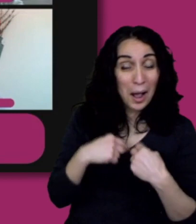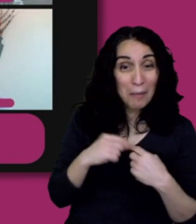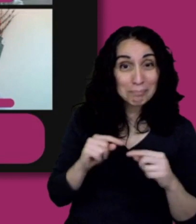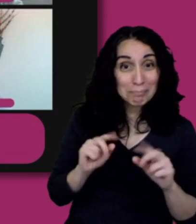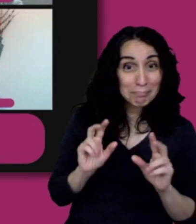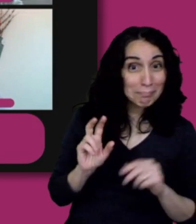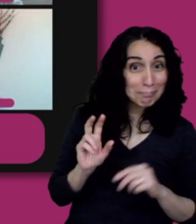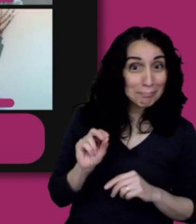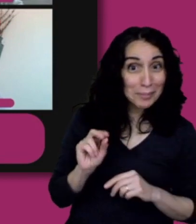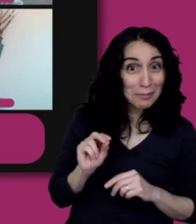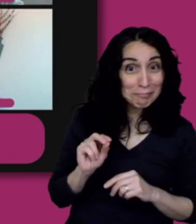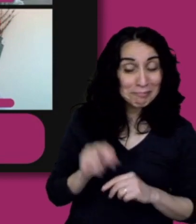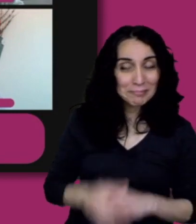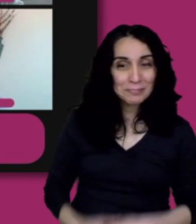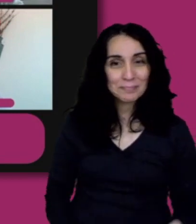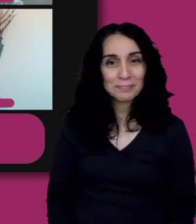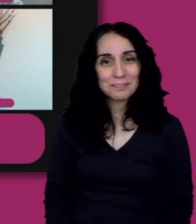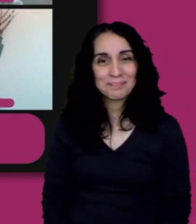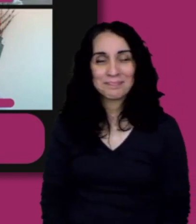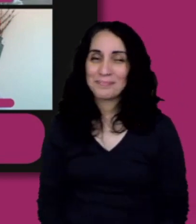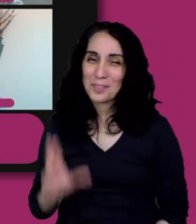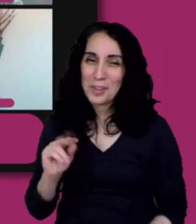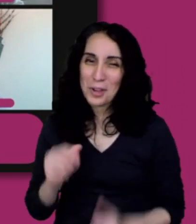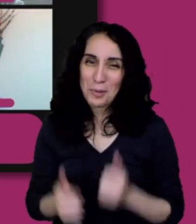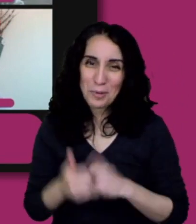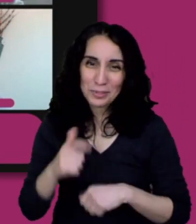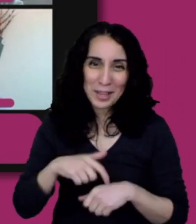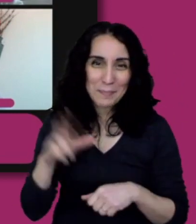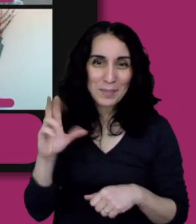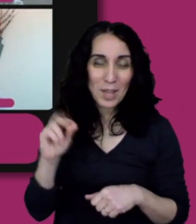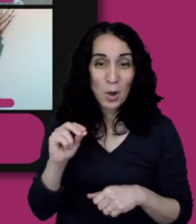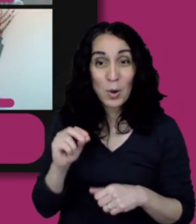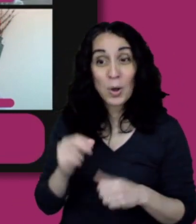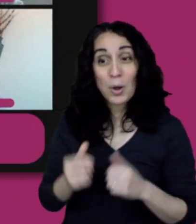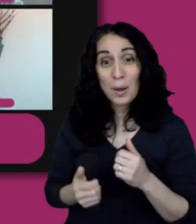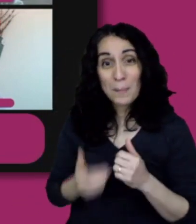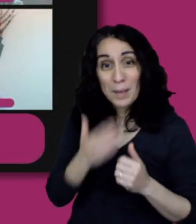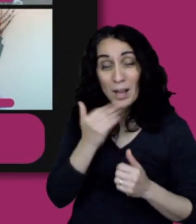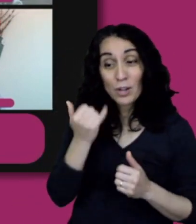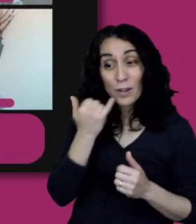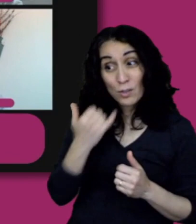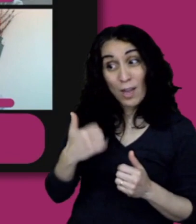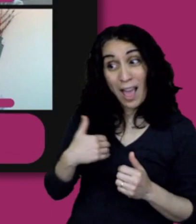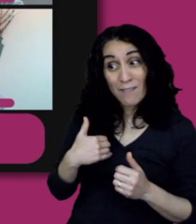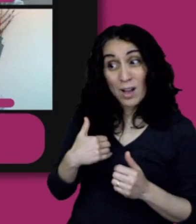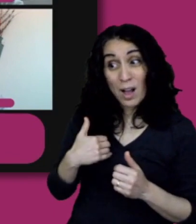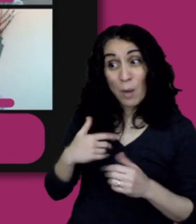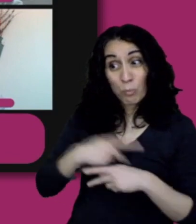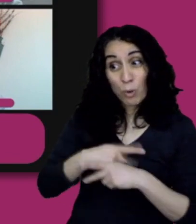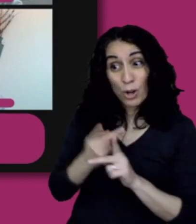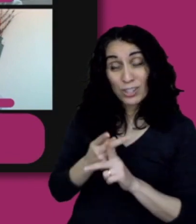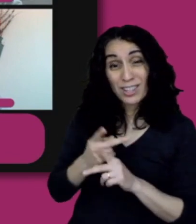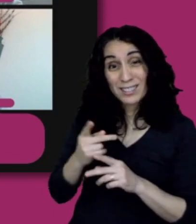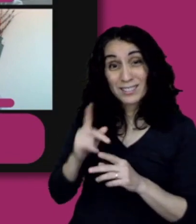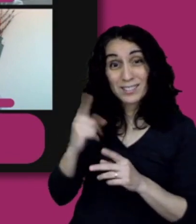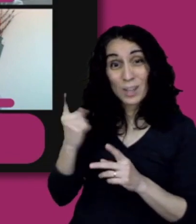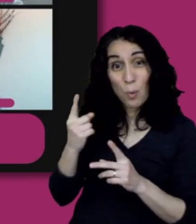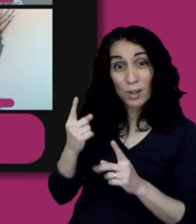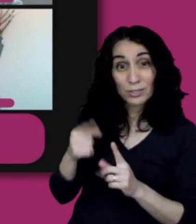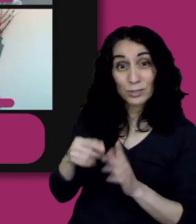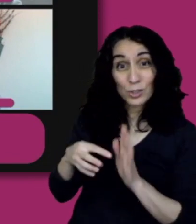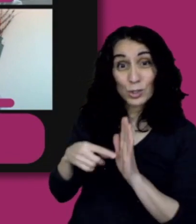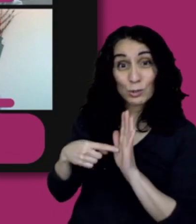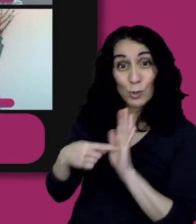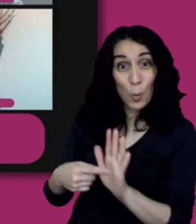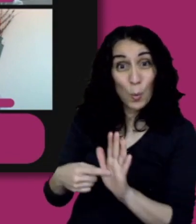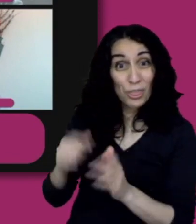not. Like I said, I think the alternate would be is if you happen to have a product that gets featured at the right spot and the